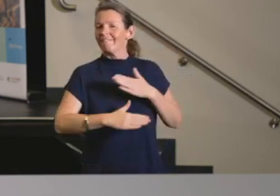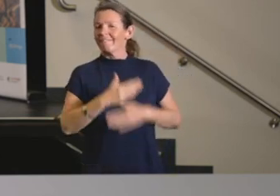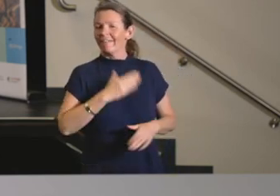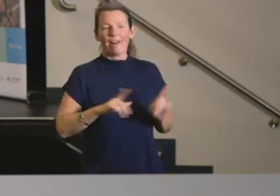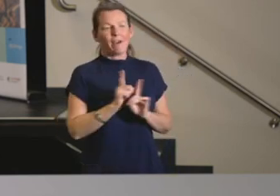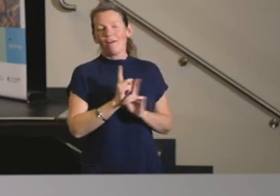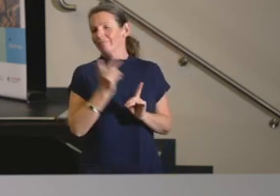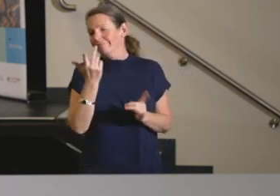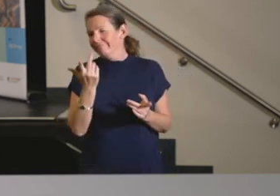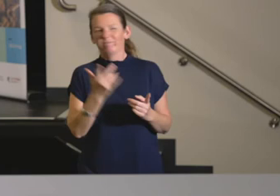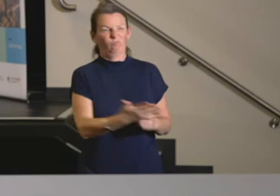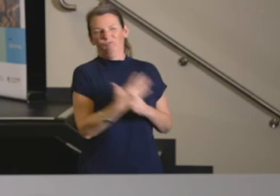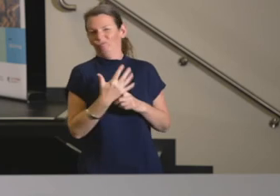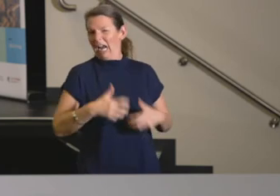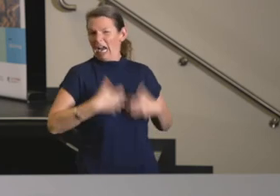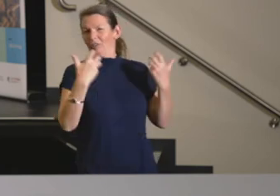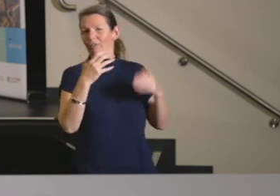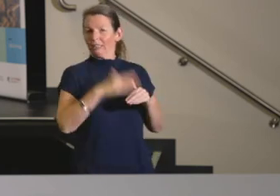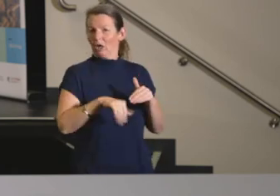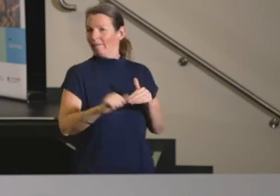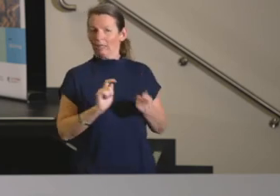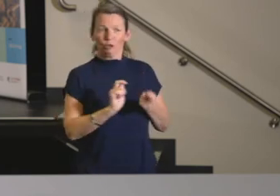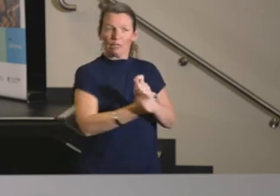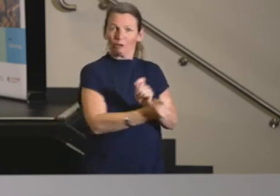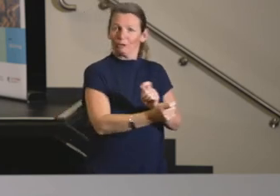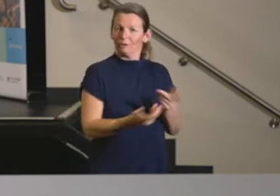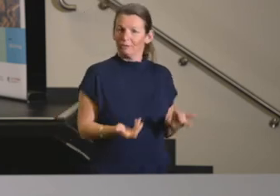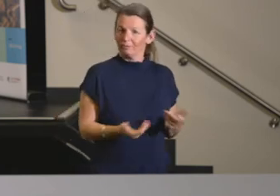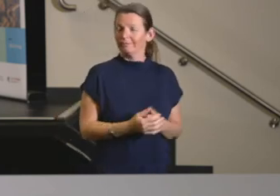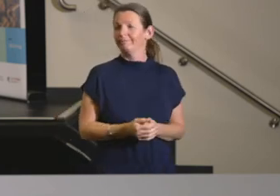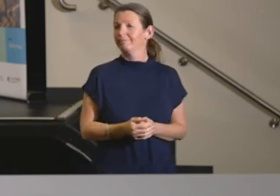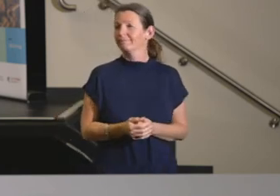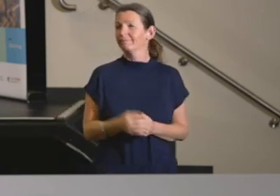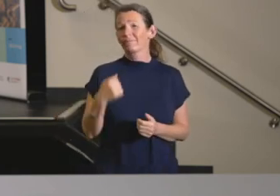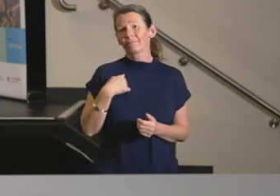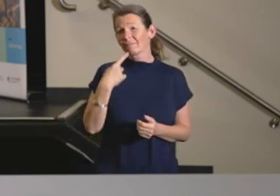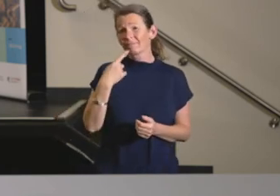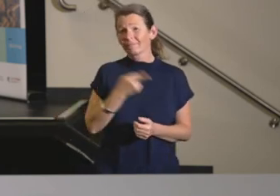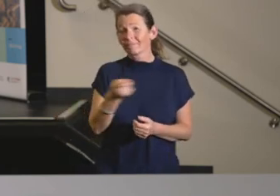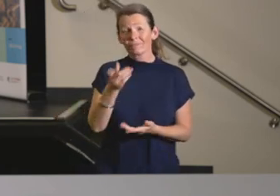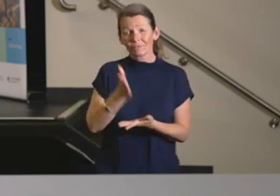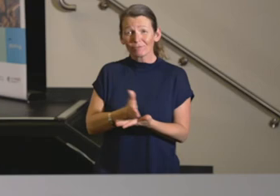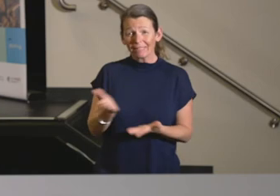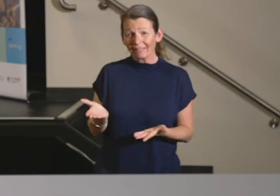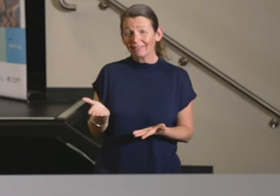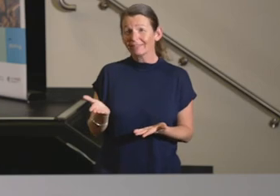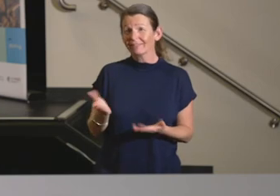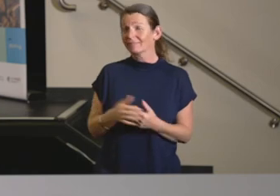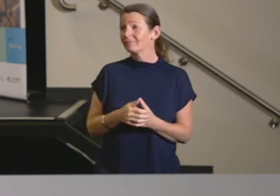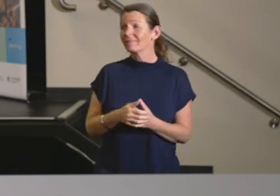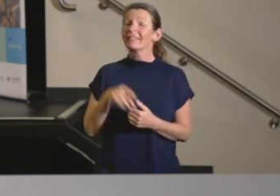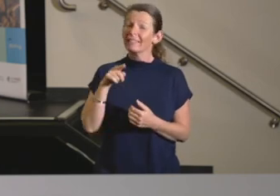the backlash and the reaction. You know, I honestly feel that this requires